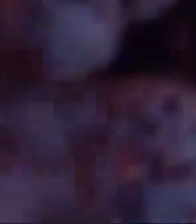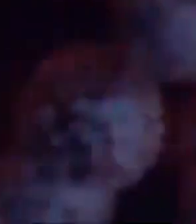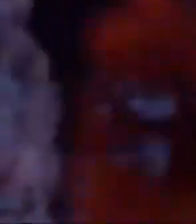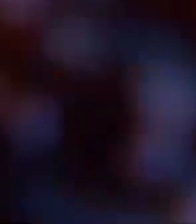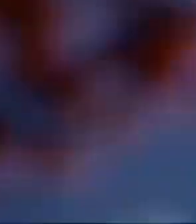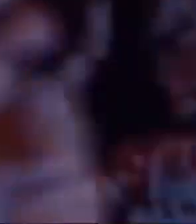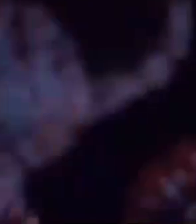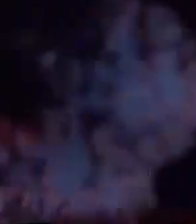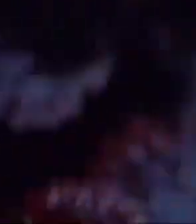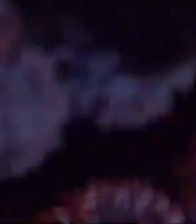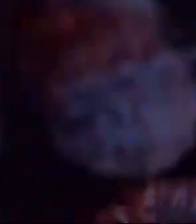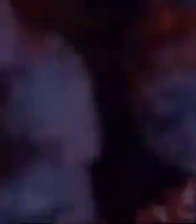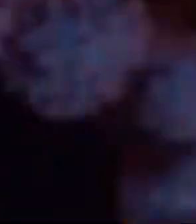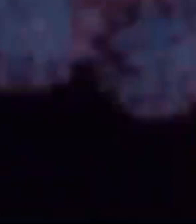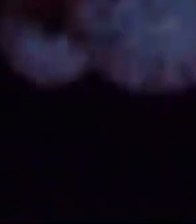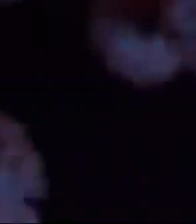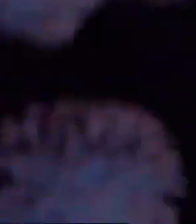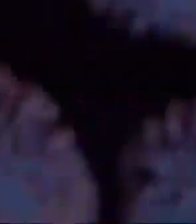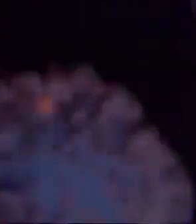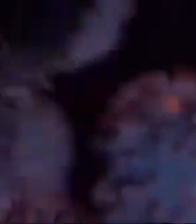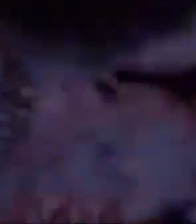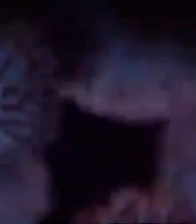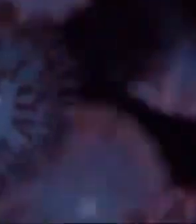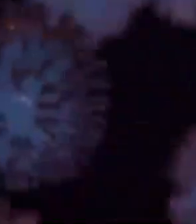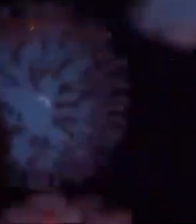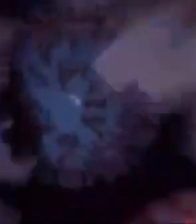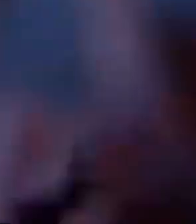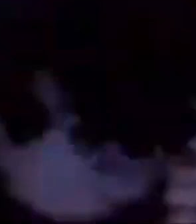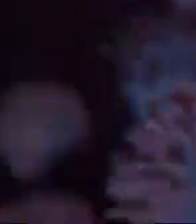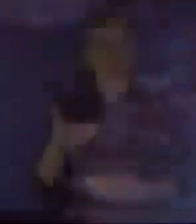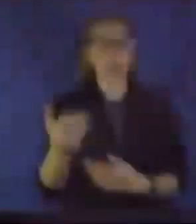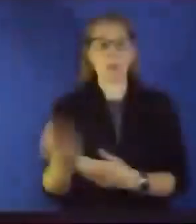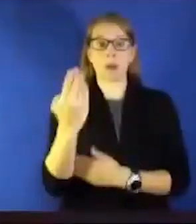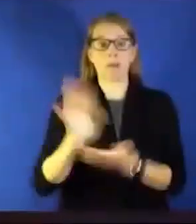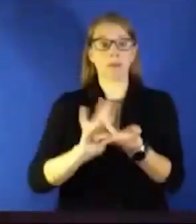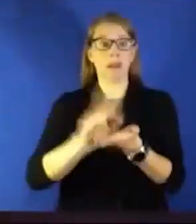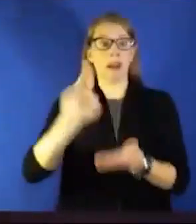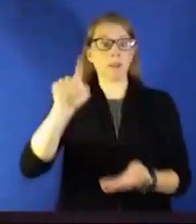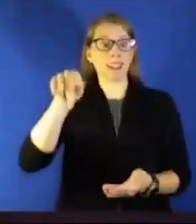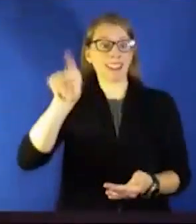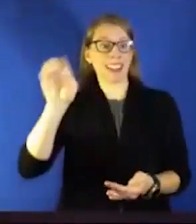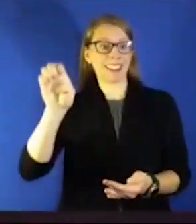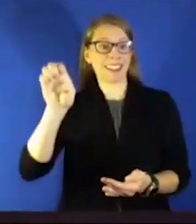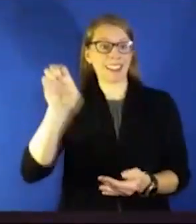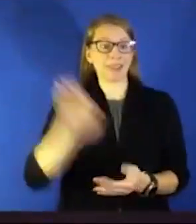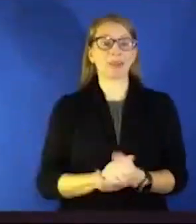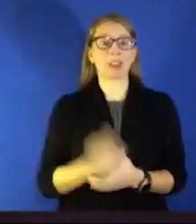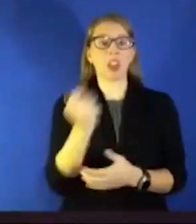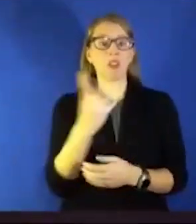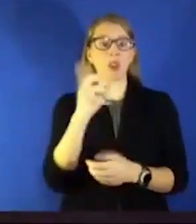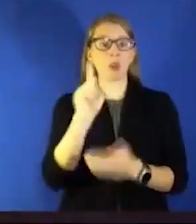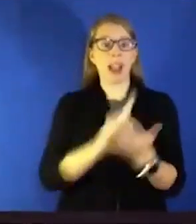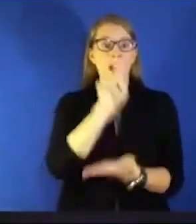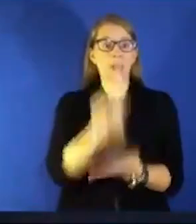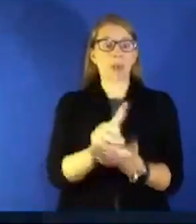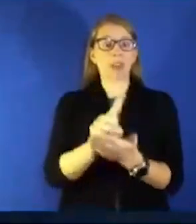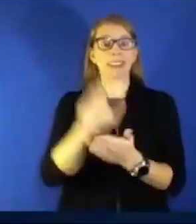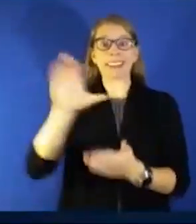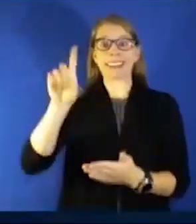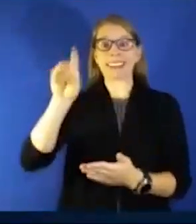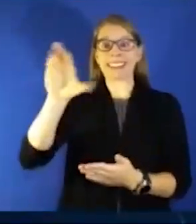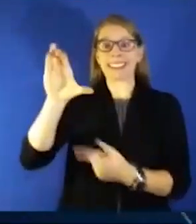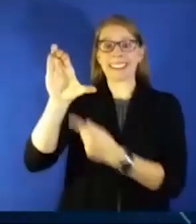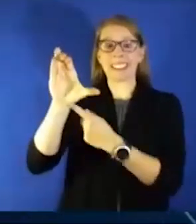Good morning. It is Tuesday, September 28th. Welcome into the Morning Medical Update. In just a few hours, the CDC Advisory Committee on